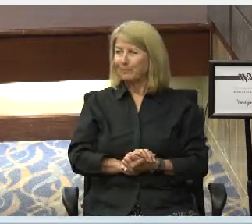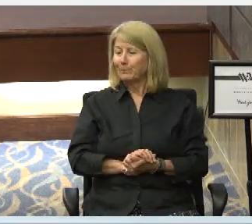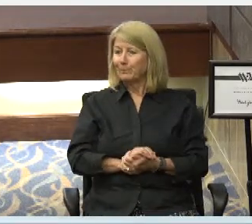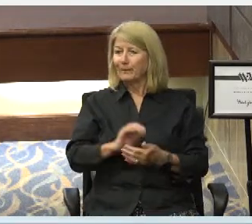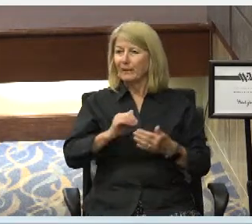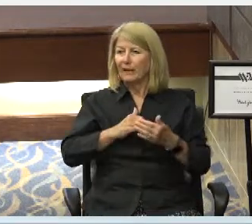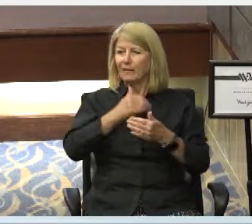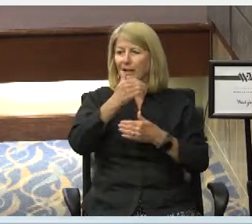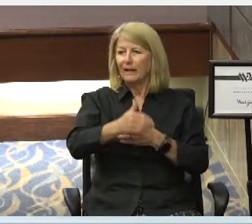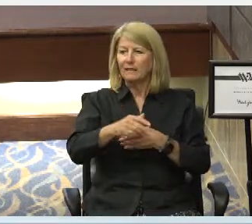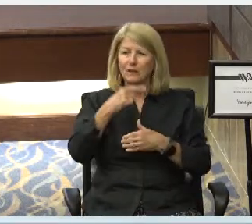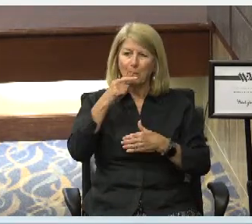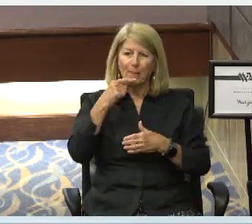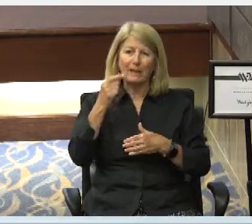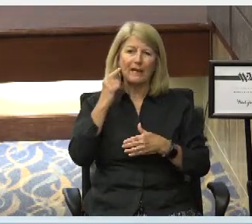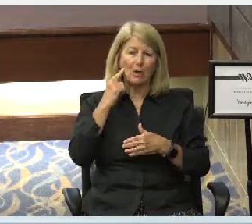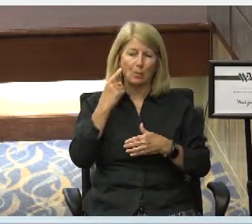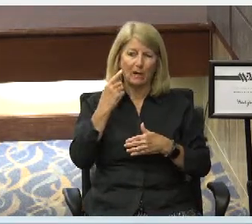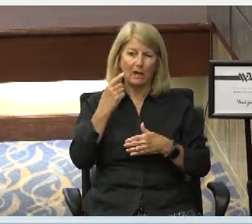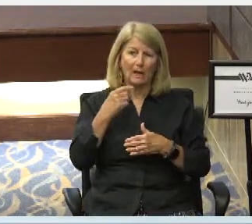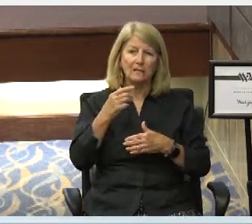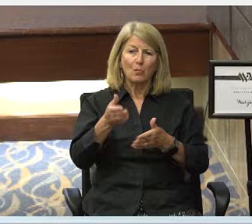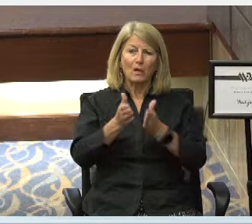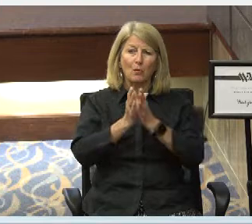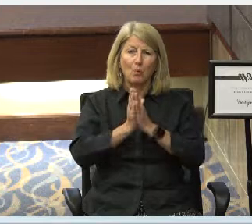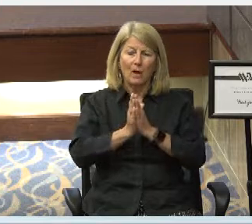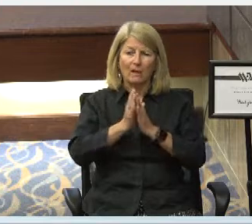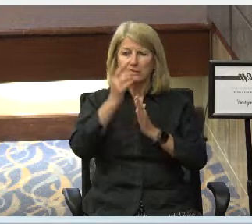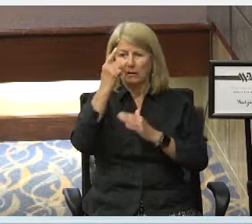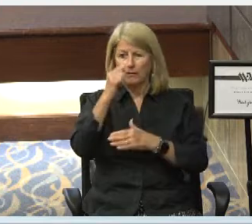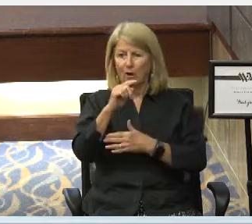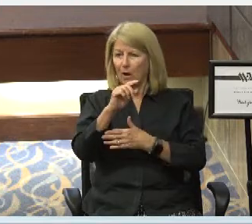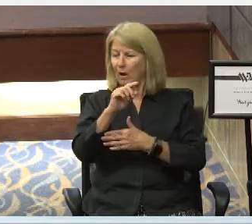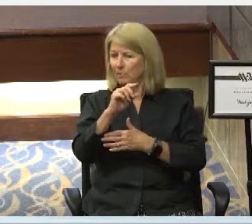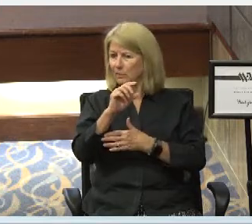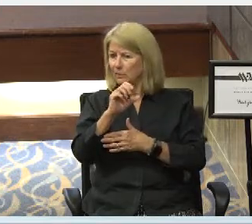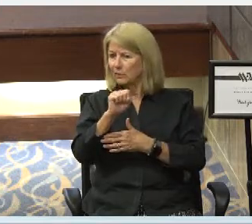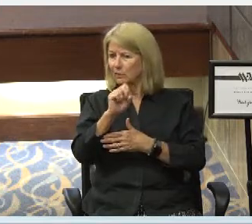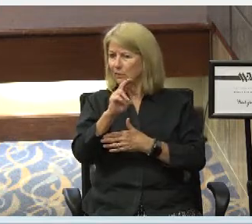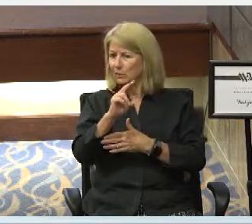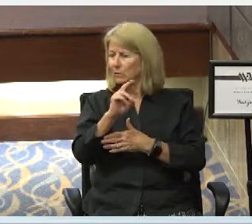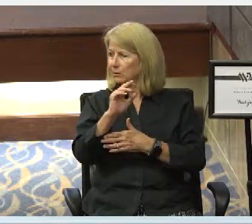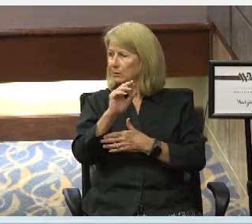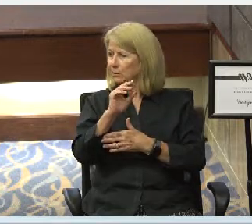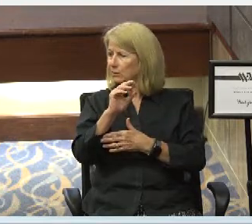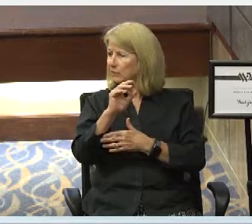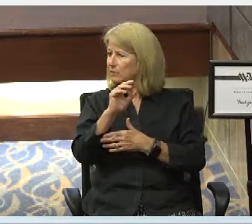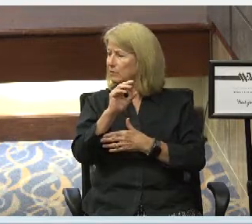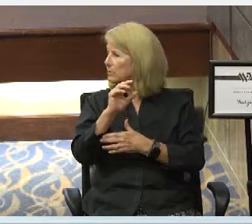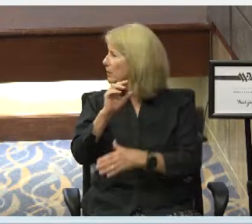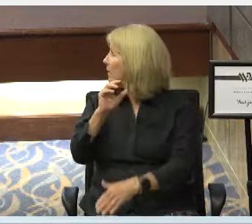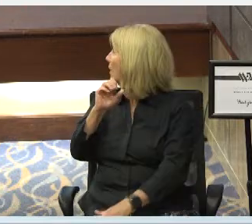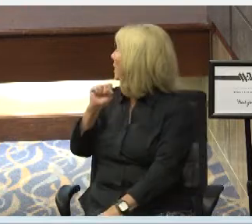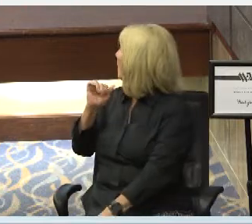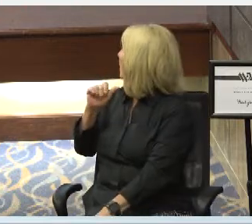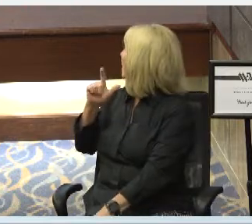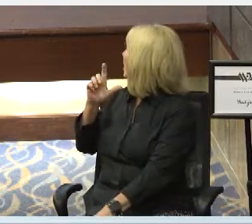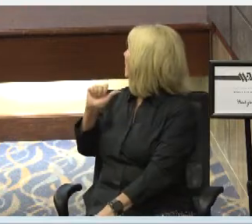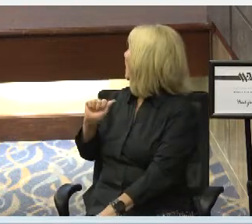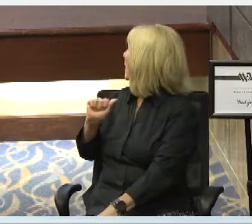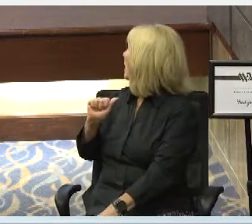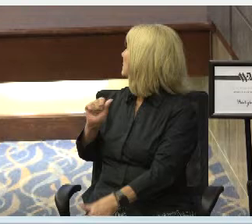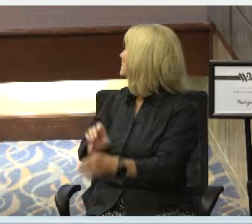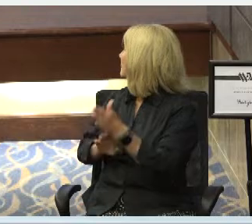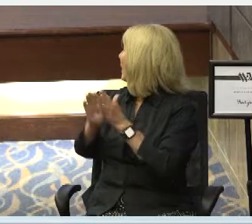The next public hearing is a request from Sensata Development on behalf of RAS